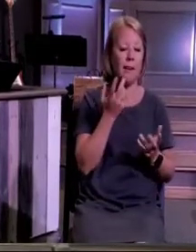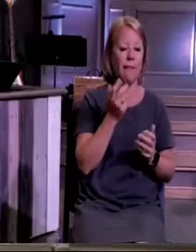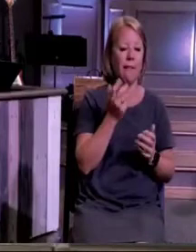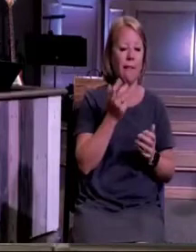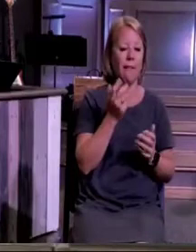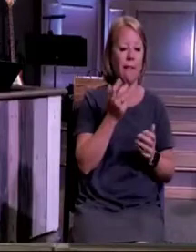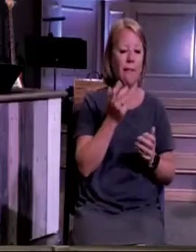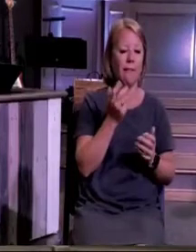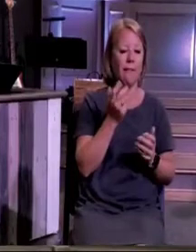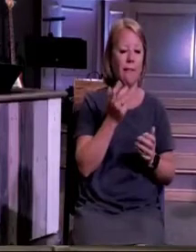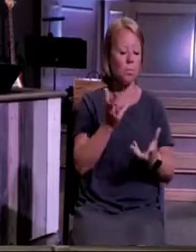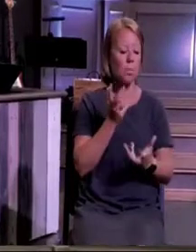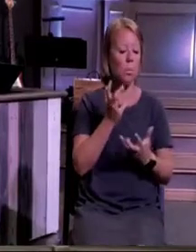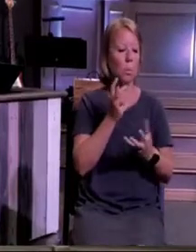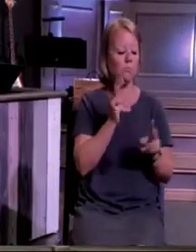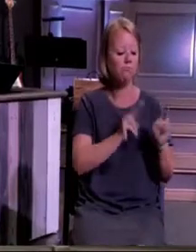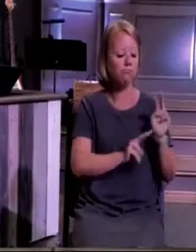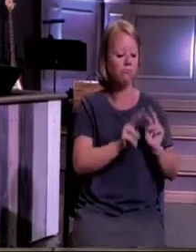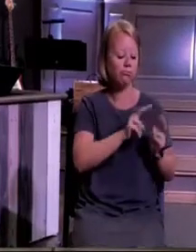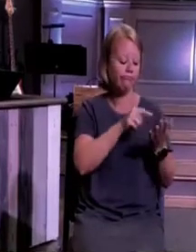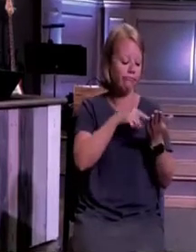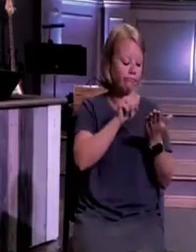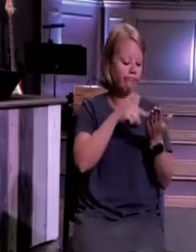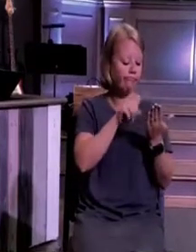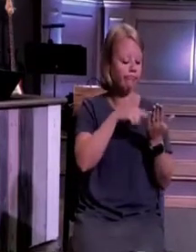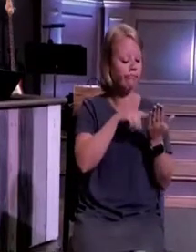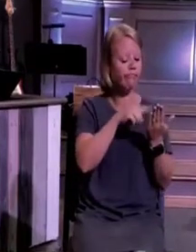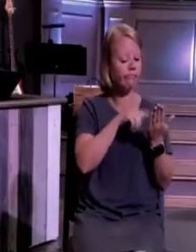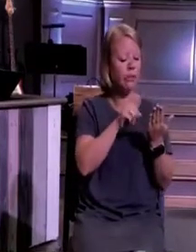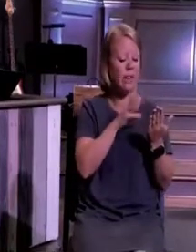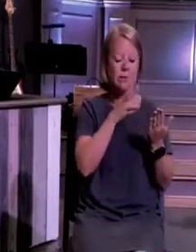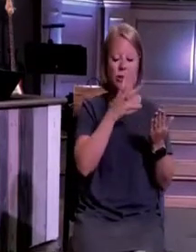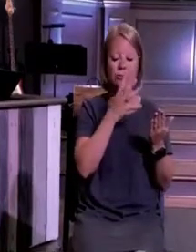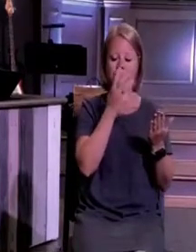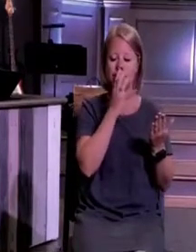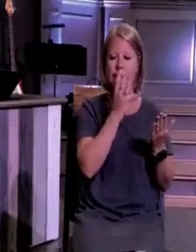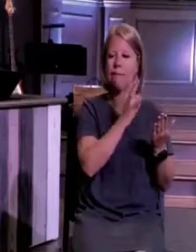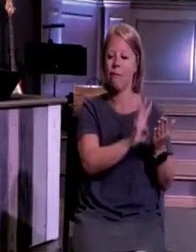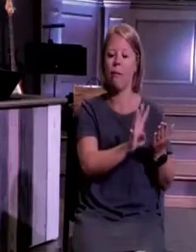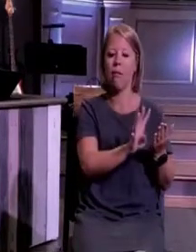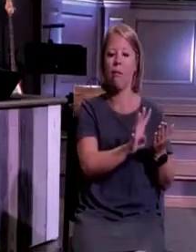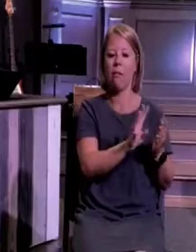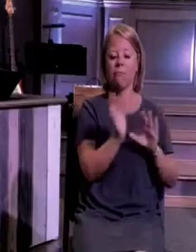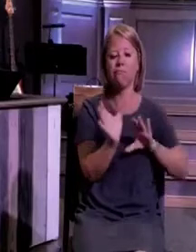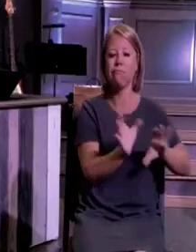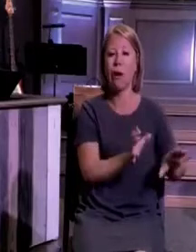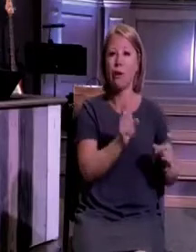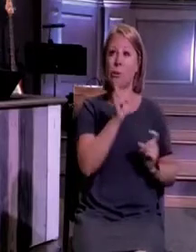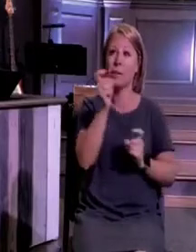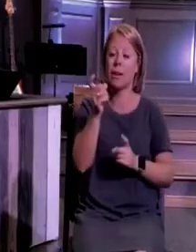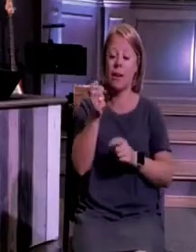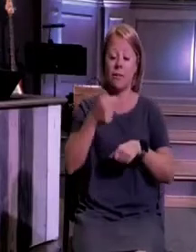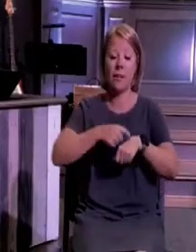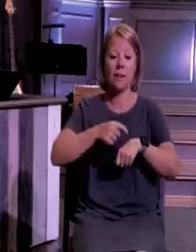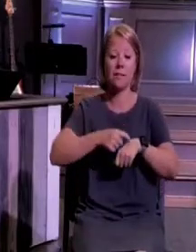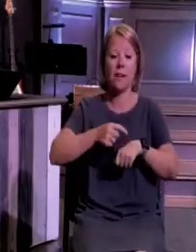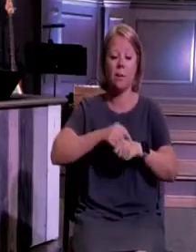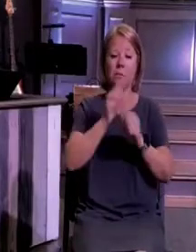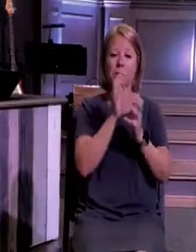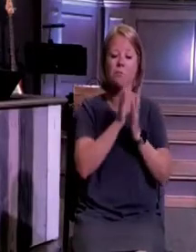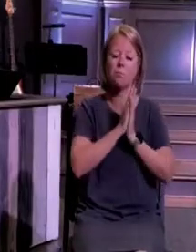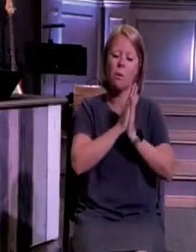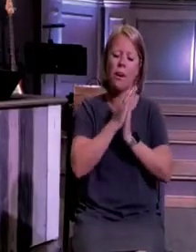flesh drawing you to social media, that you deny the flesh and you give that time to a time of prayer